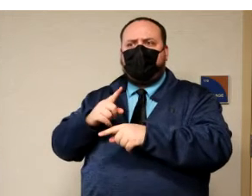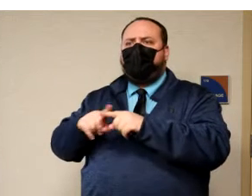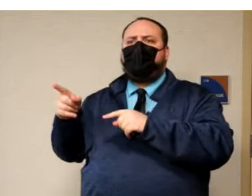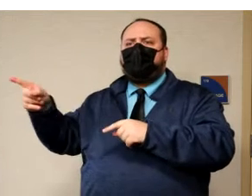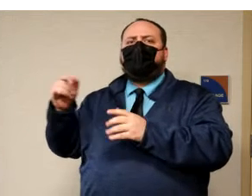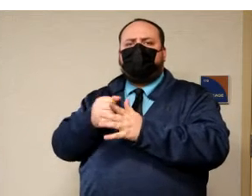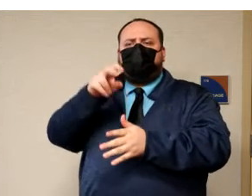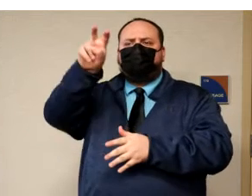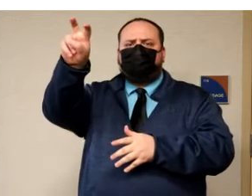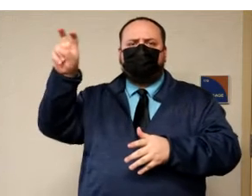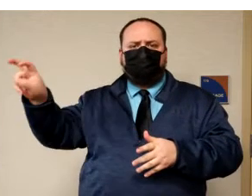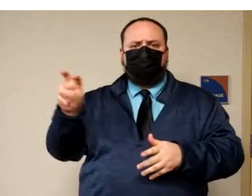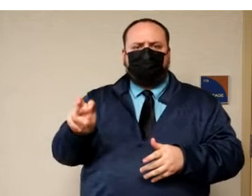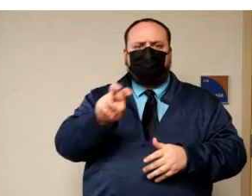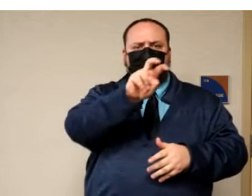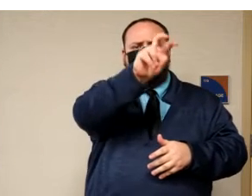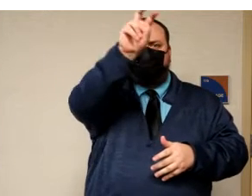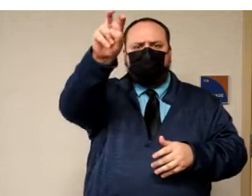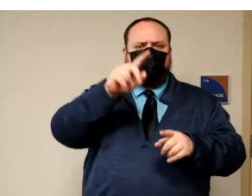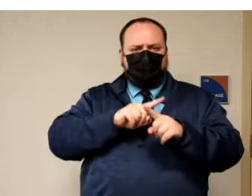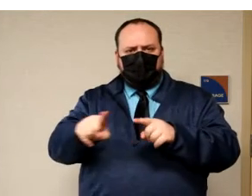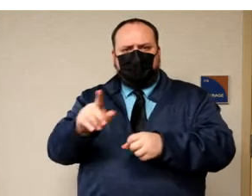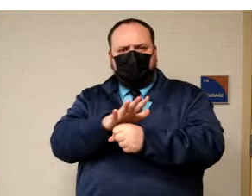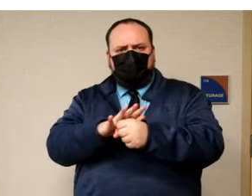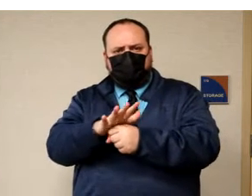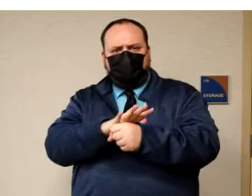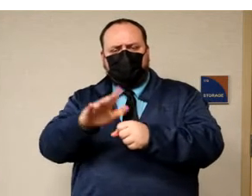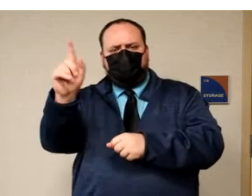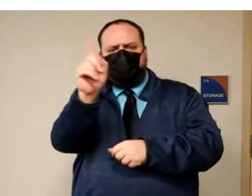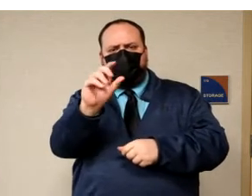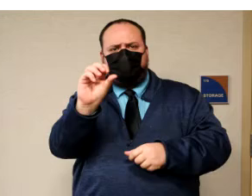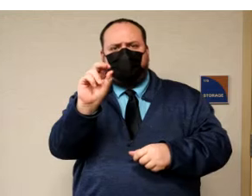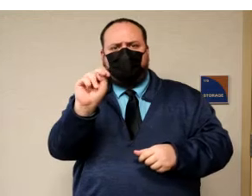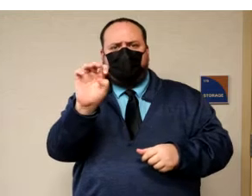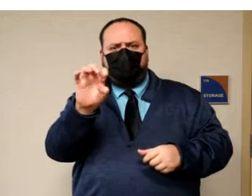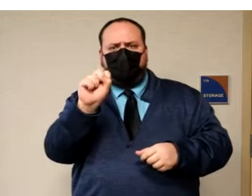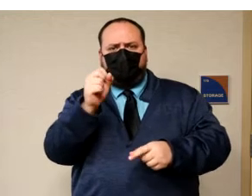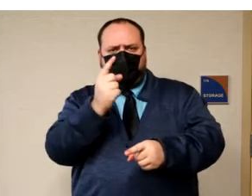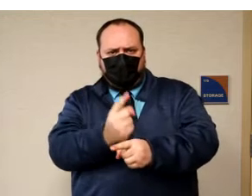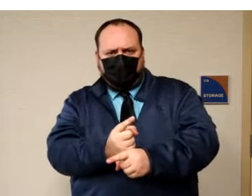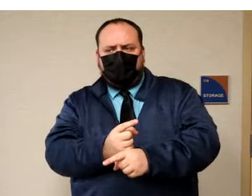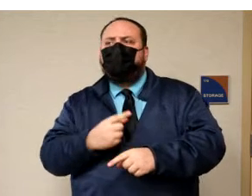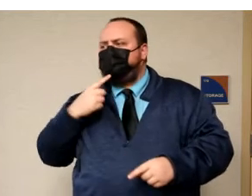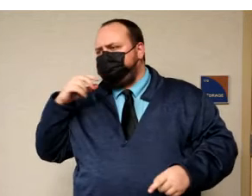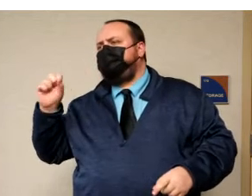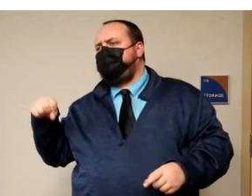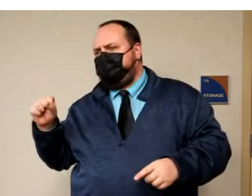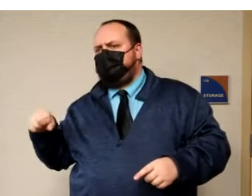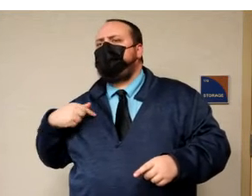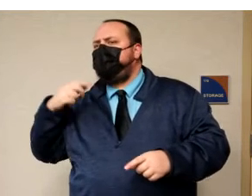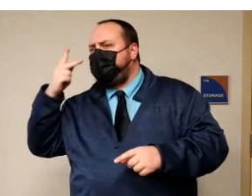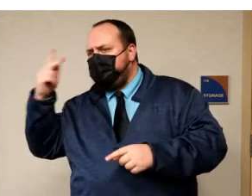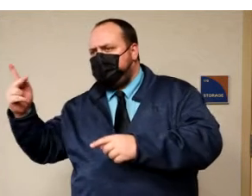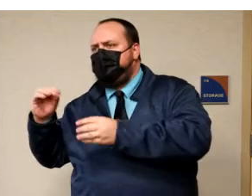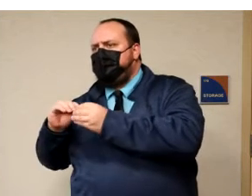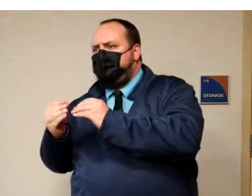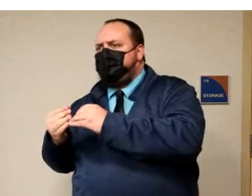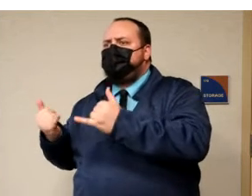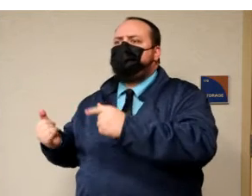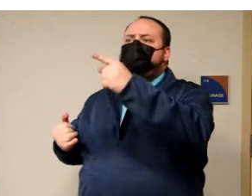of the 5 zones. Yeah. And drilling into them. Okay. Yep. Looking at the numbers and letting you